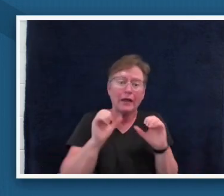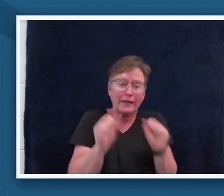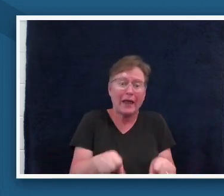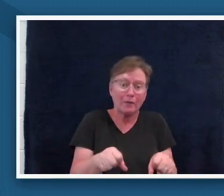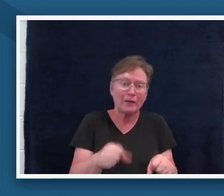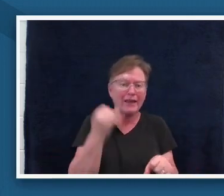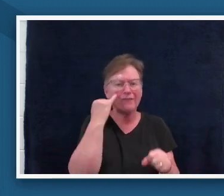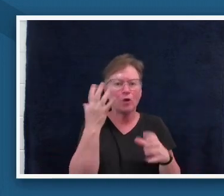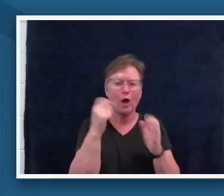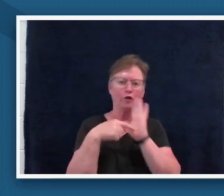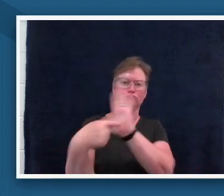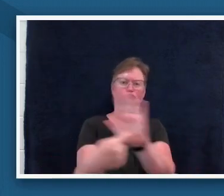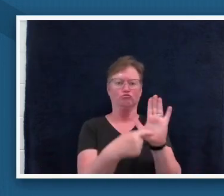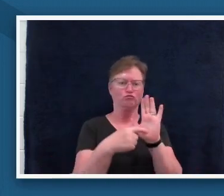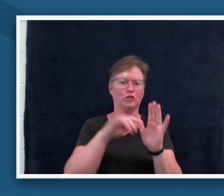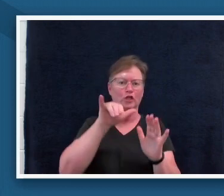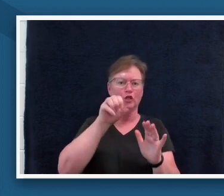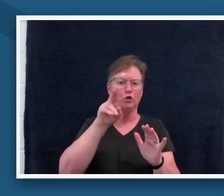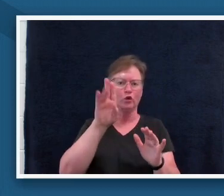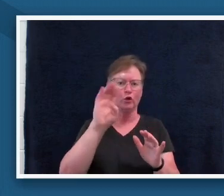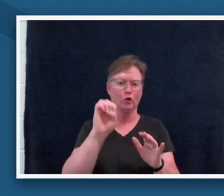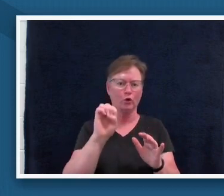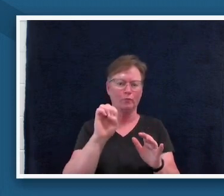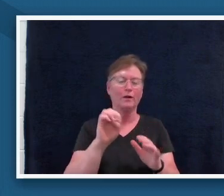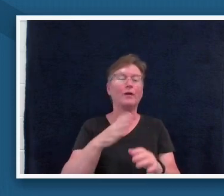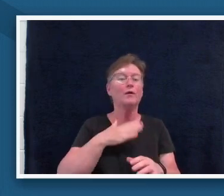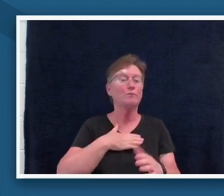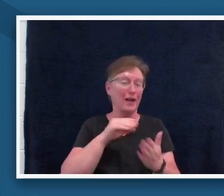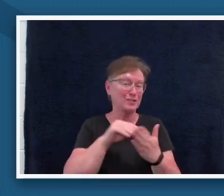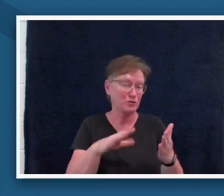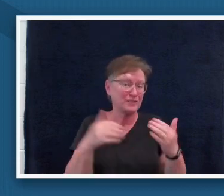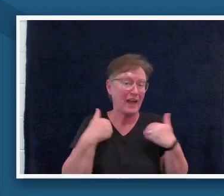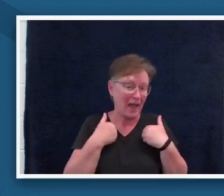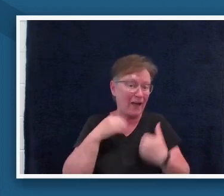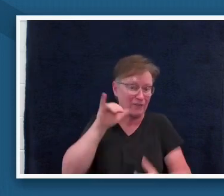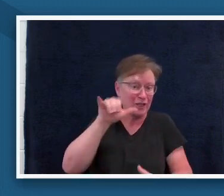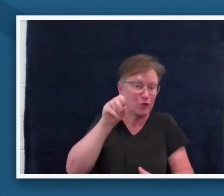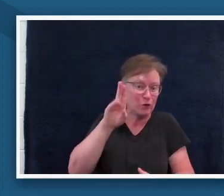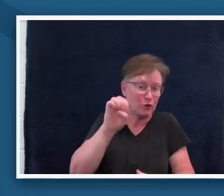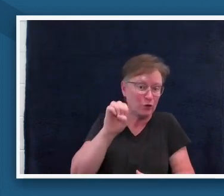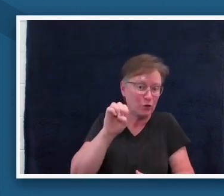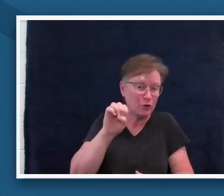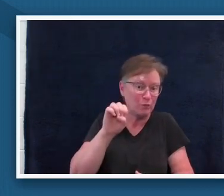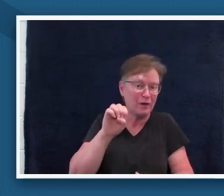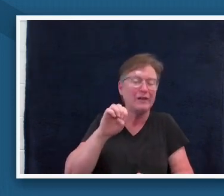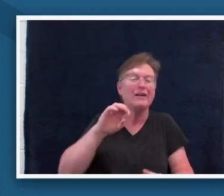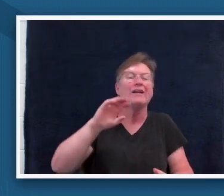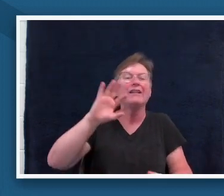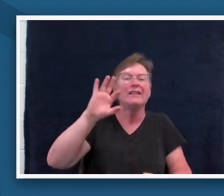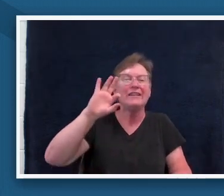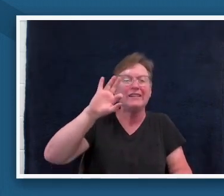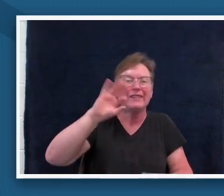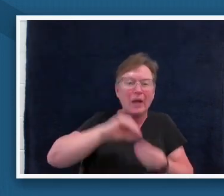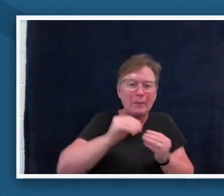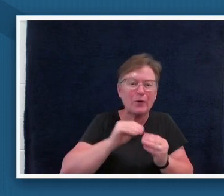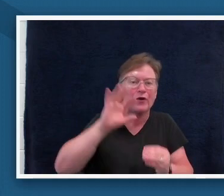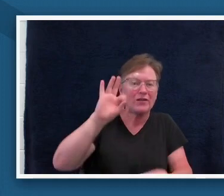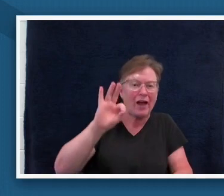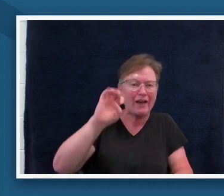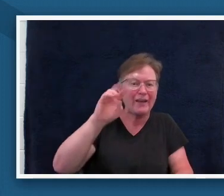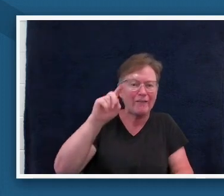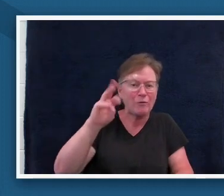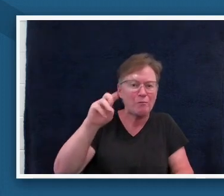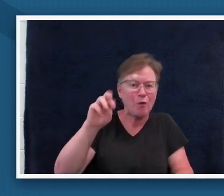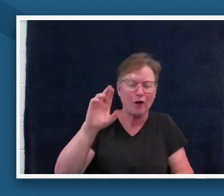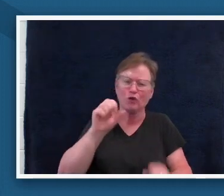my students will never forgive me, they have a YouTube channel, 9th Evermore, the number 9 TH Evermore. Go check it, subscribe and like and all that stuff